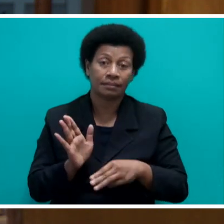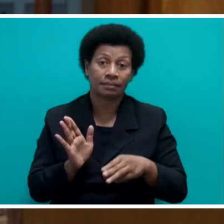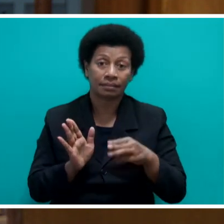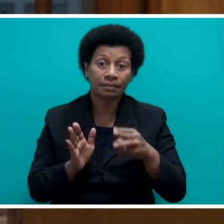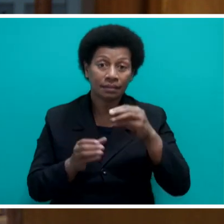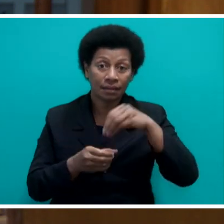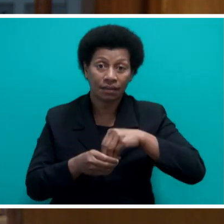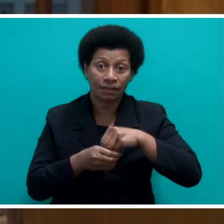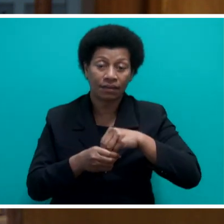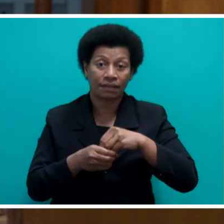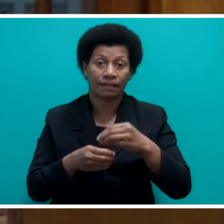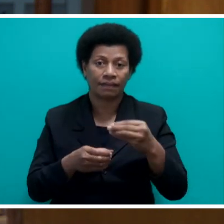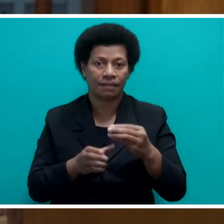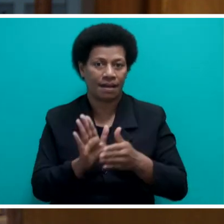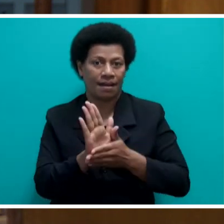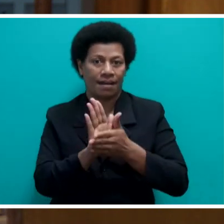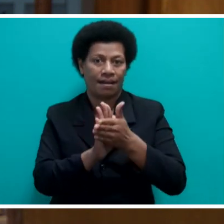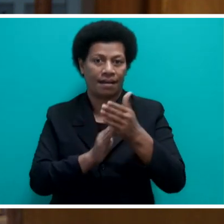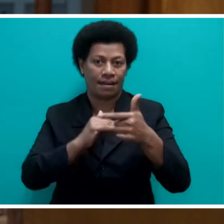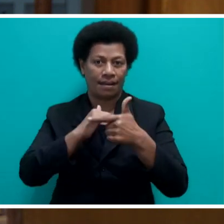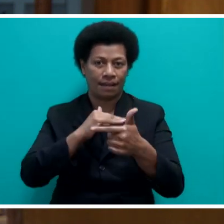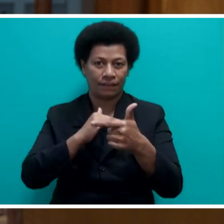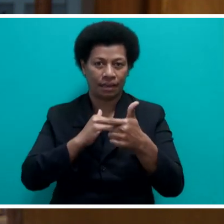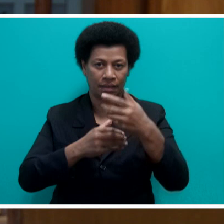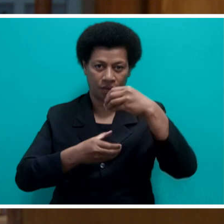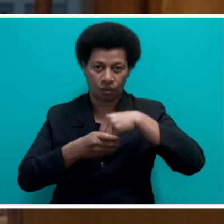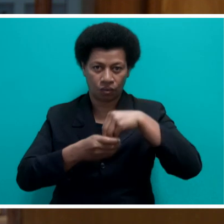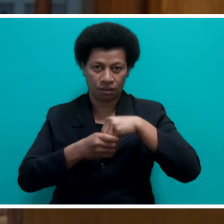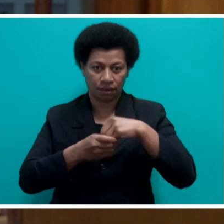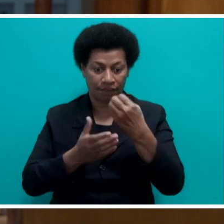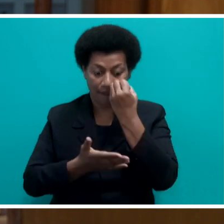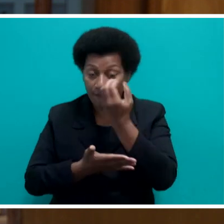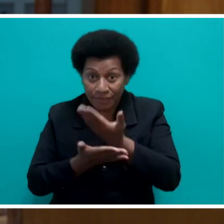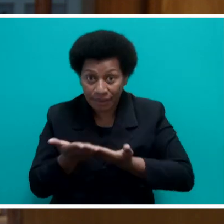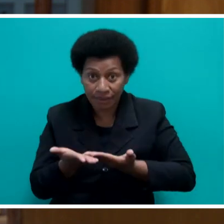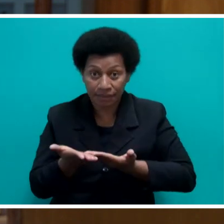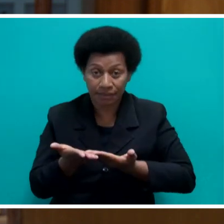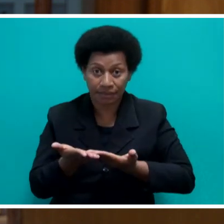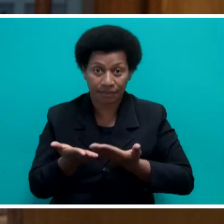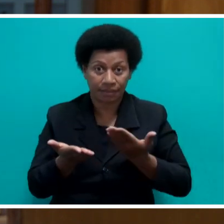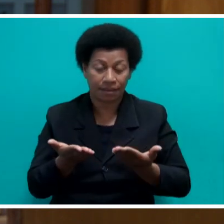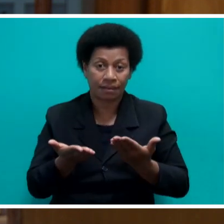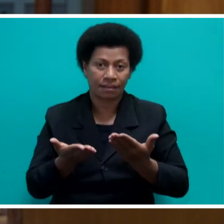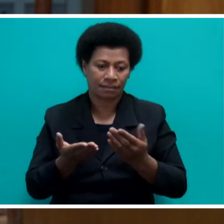involves high-level, inclusive, evidence-based debates on current development challenges